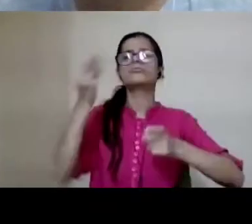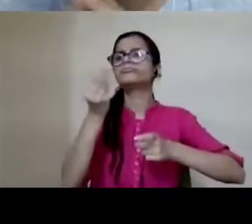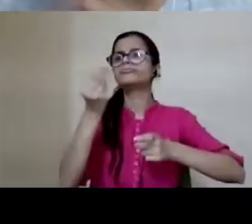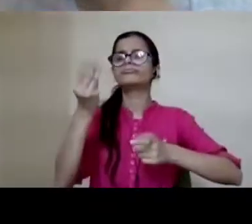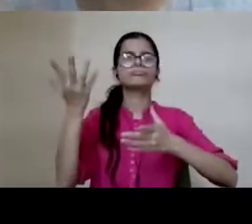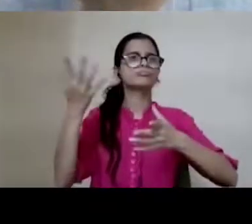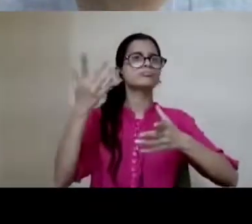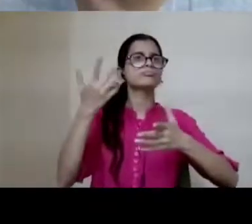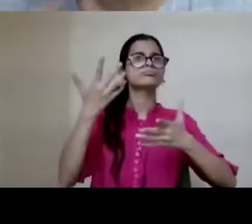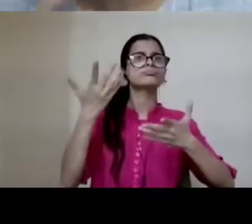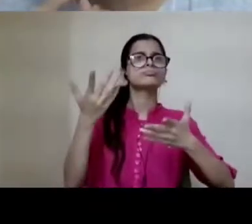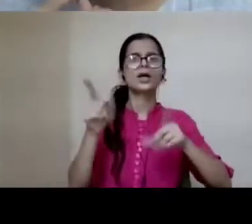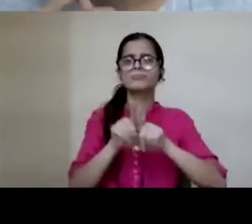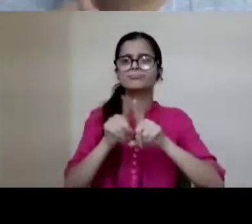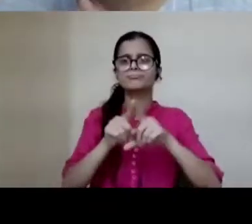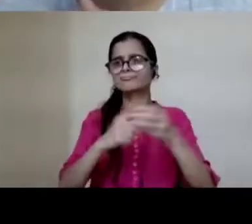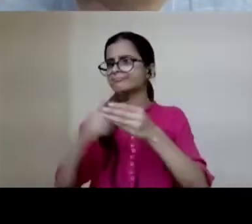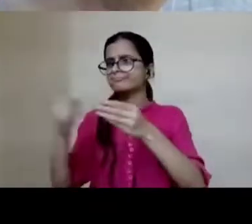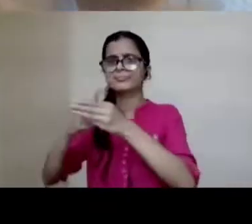kind of